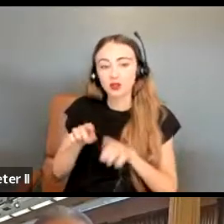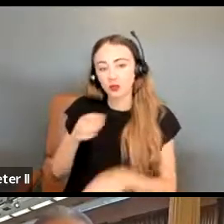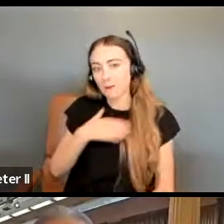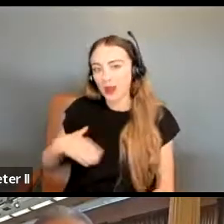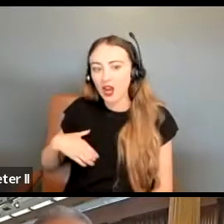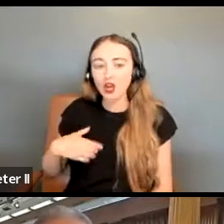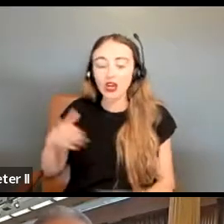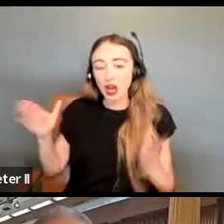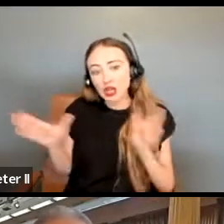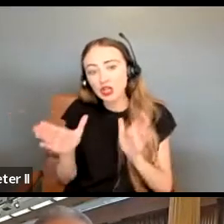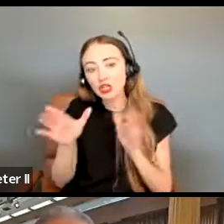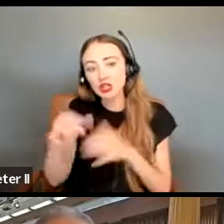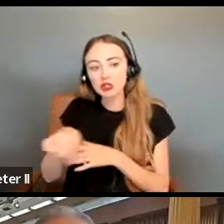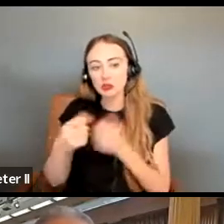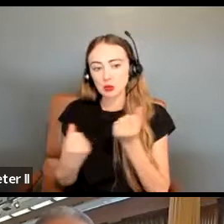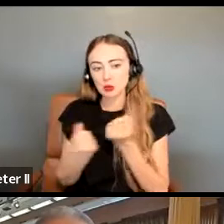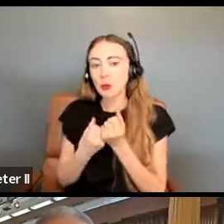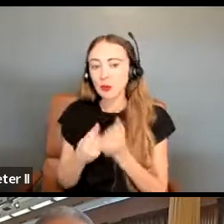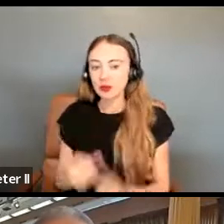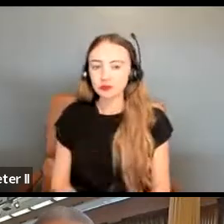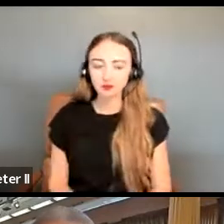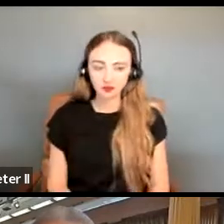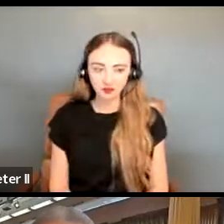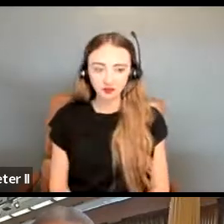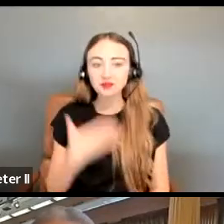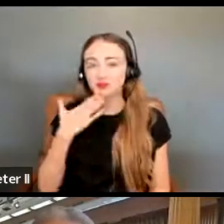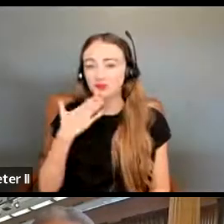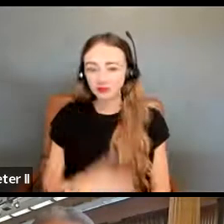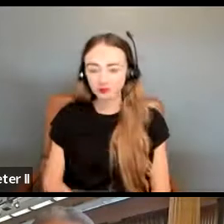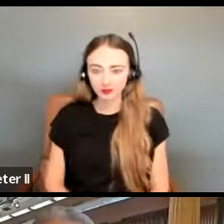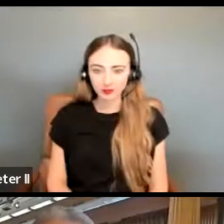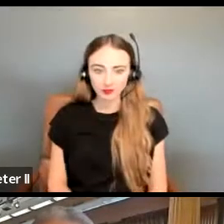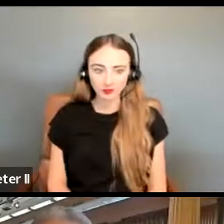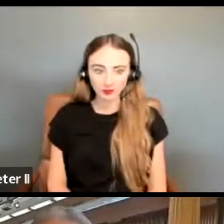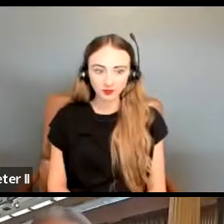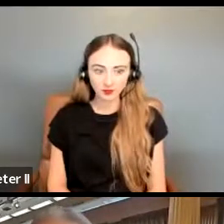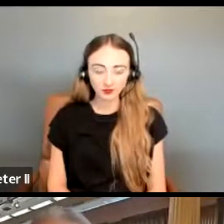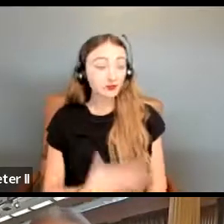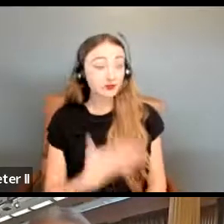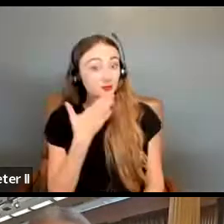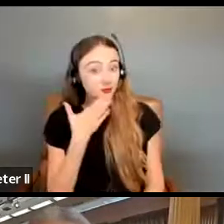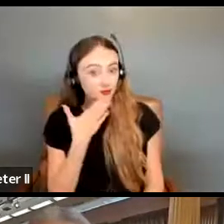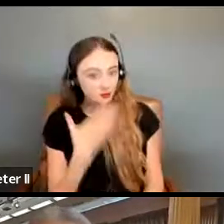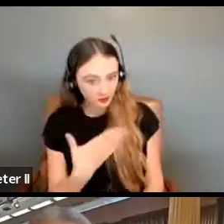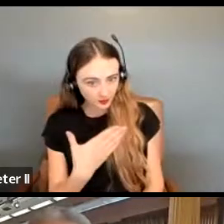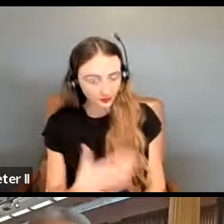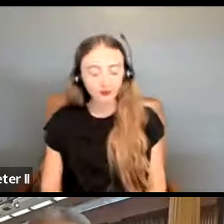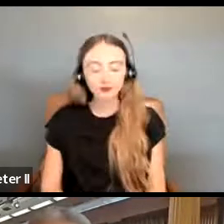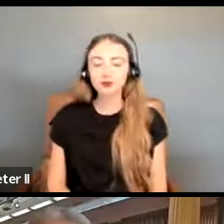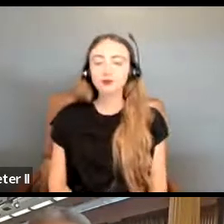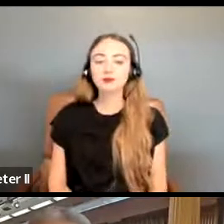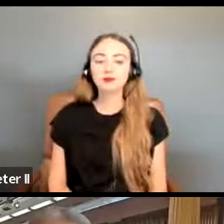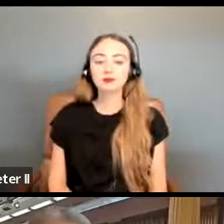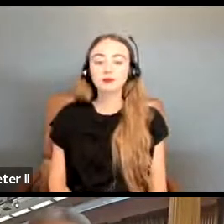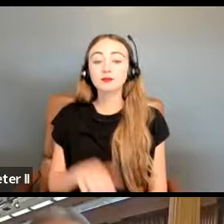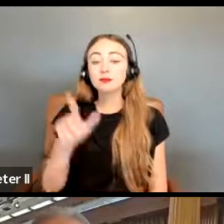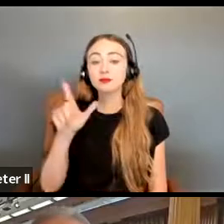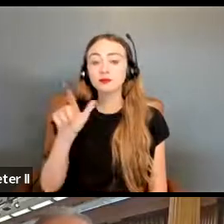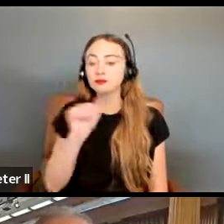I urge my colleagues to support this amendment today. Thank you very much. Thank you, Councilmember. Councilmember